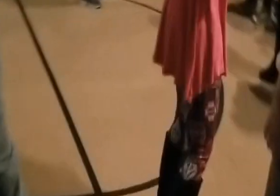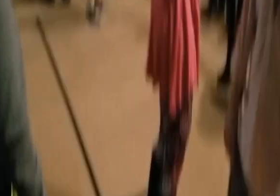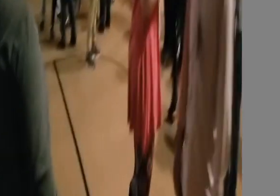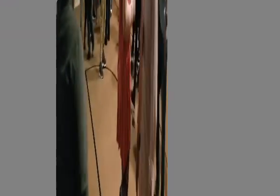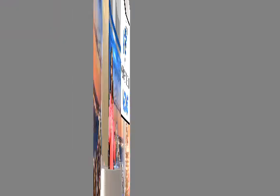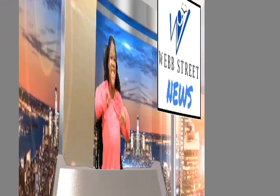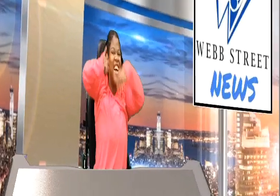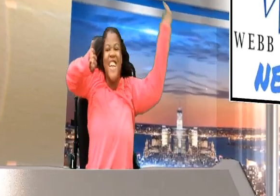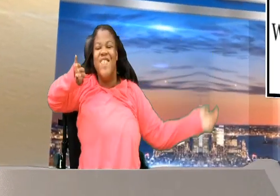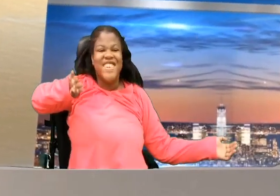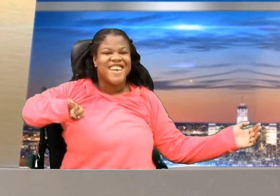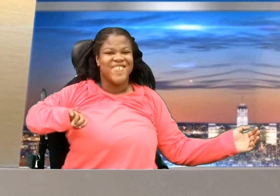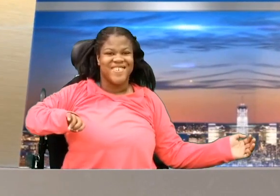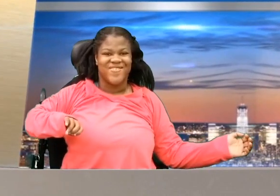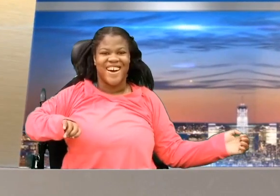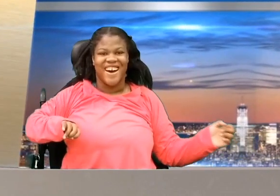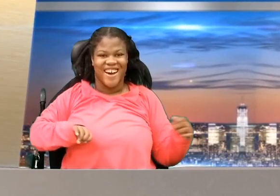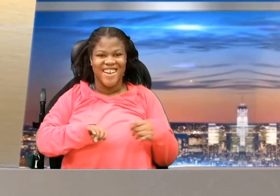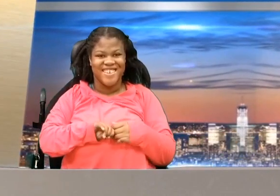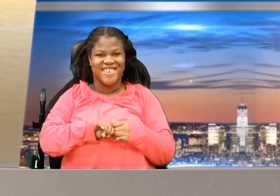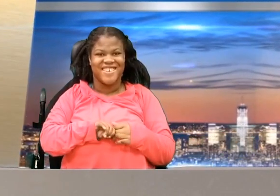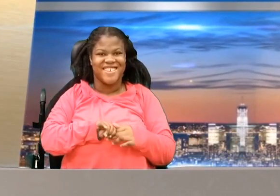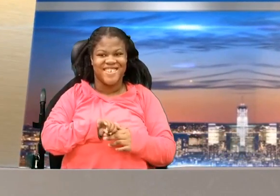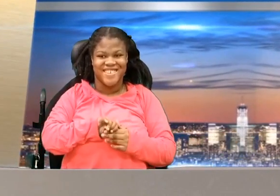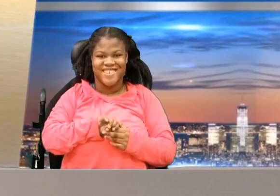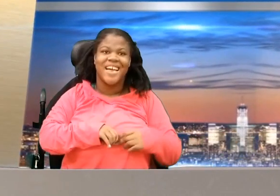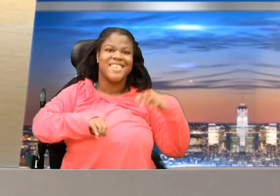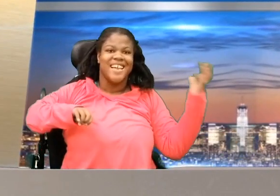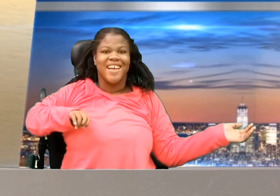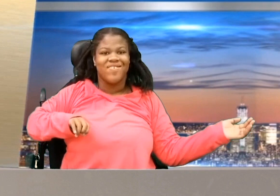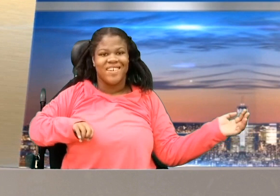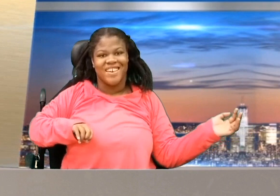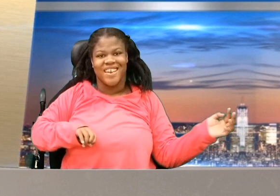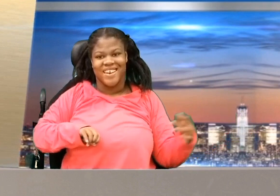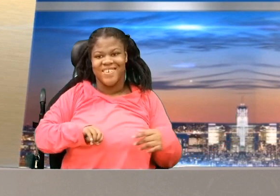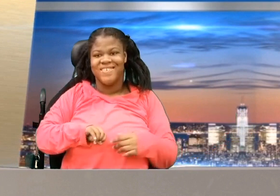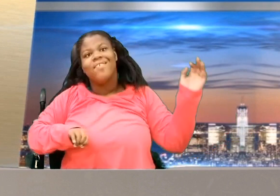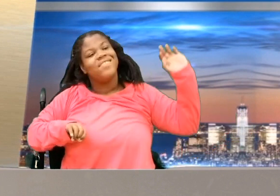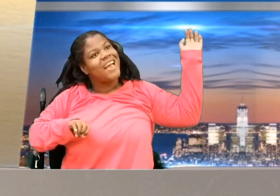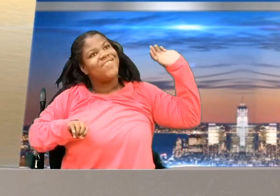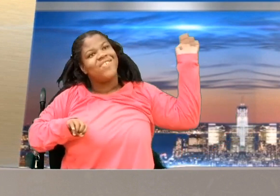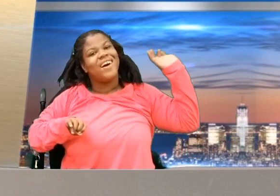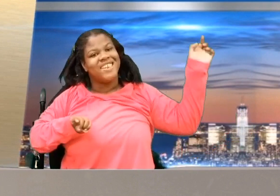do it today. That was so much fun. That's